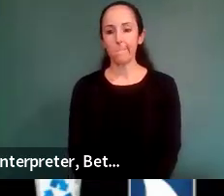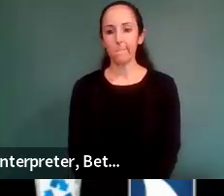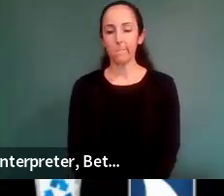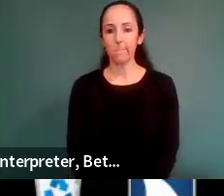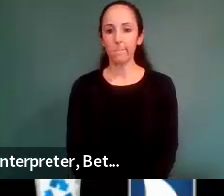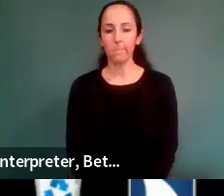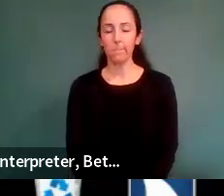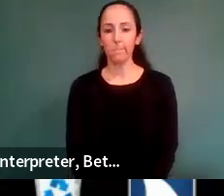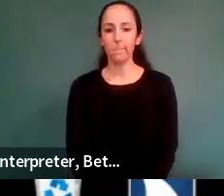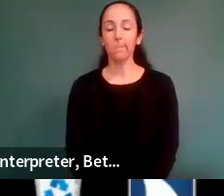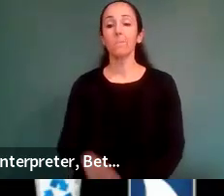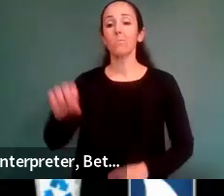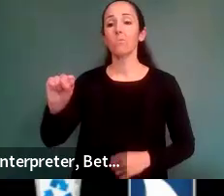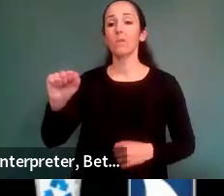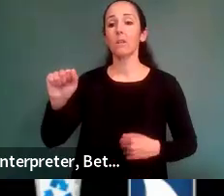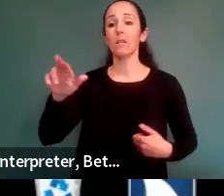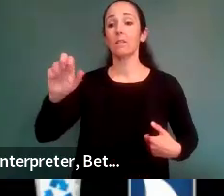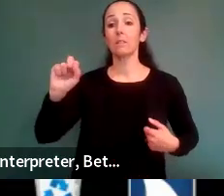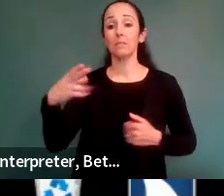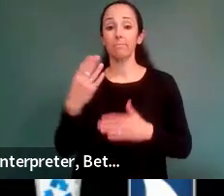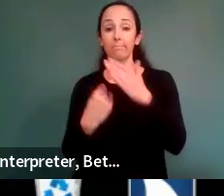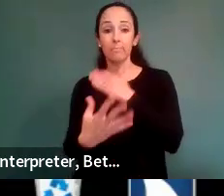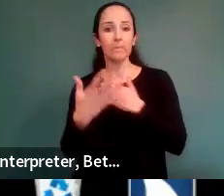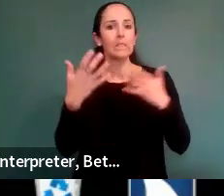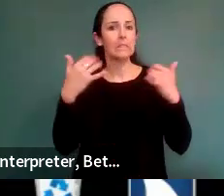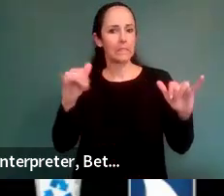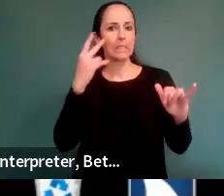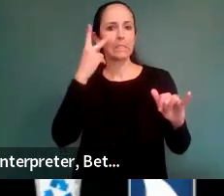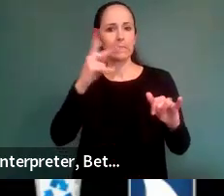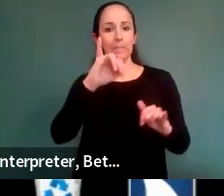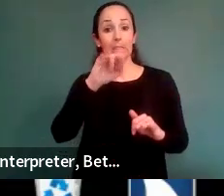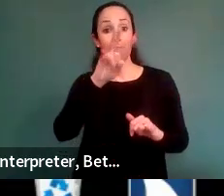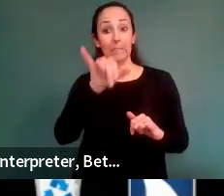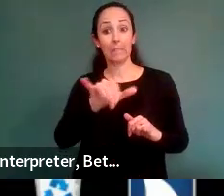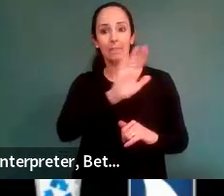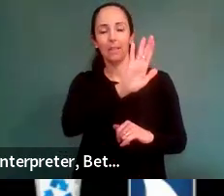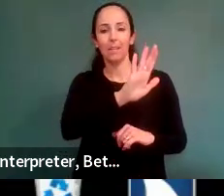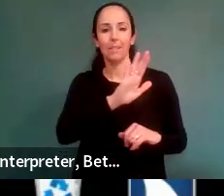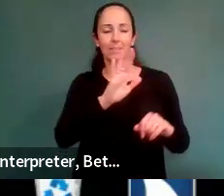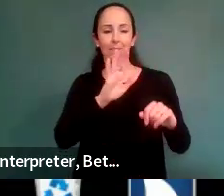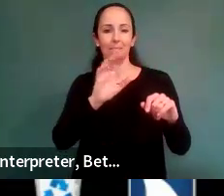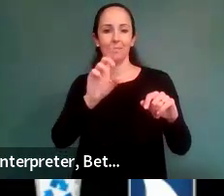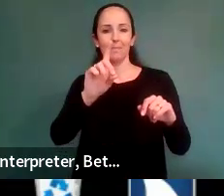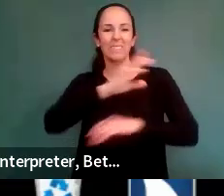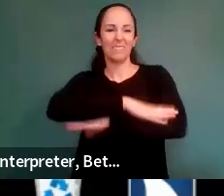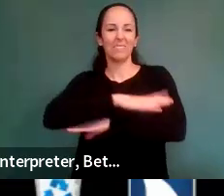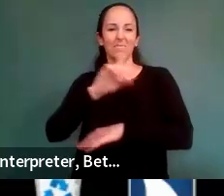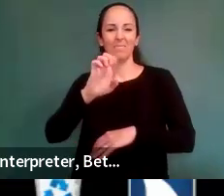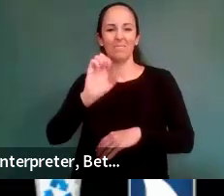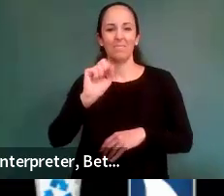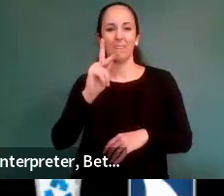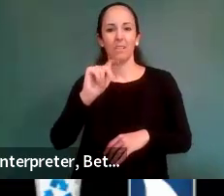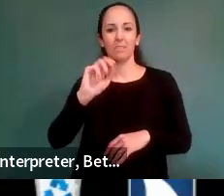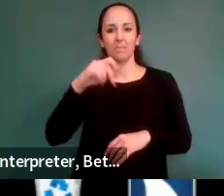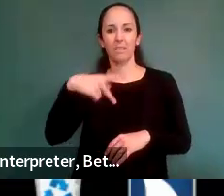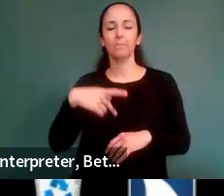We're still seeing Izzy's desktop. Yeah. App switcher. Seeing it. Closing So, Seeing AI. Izzy, well, Home. you need to stop your